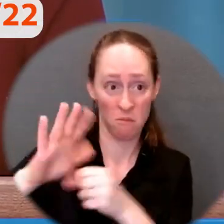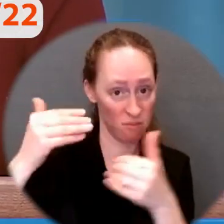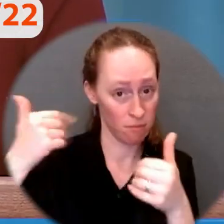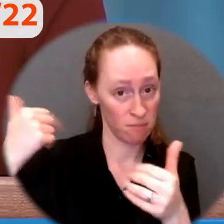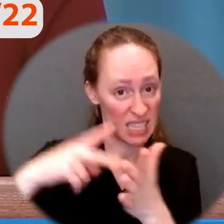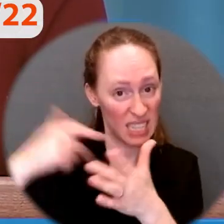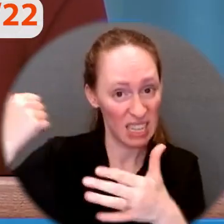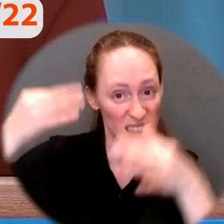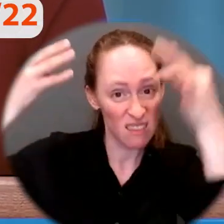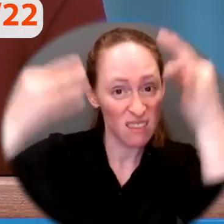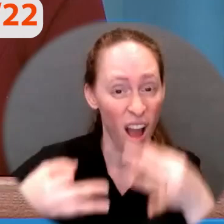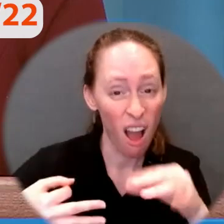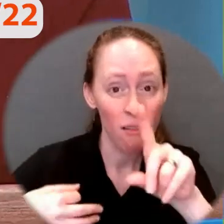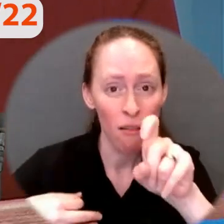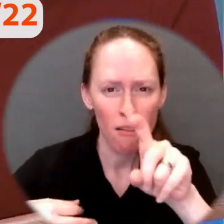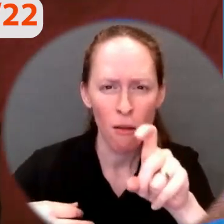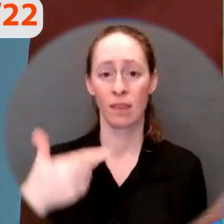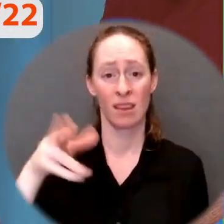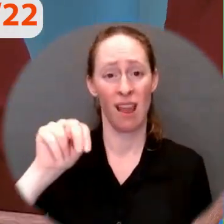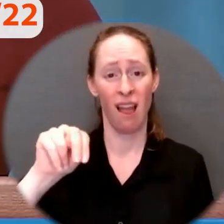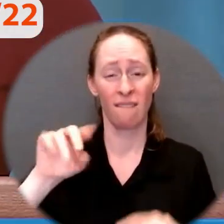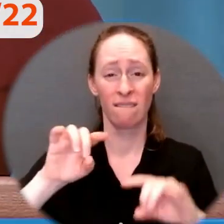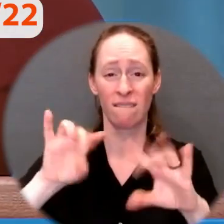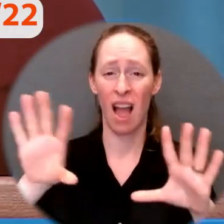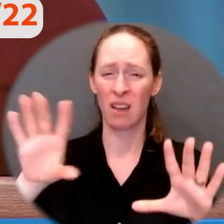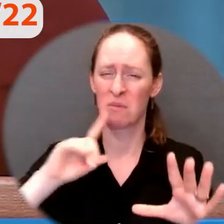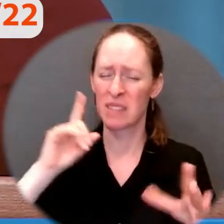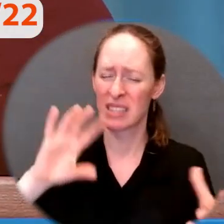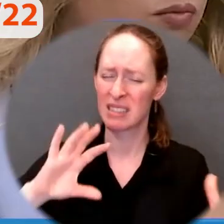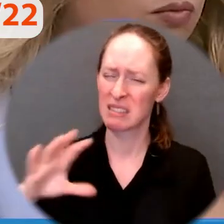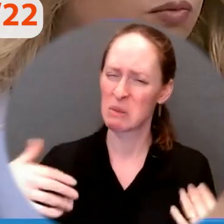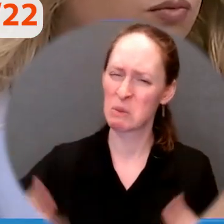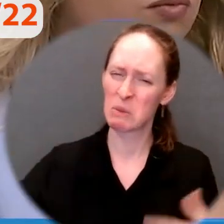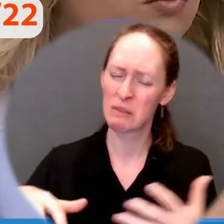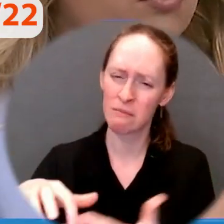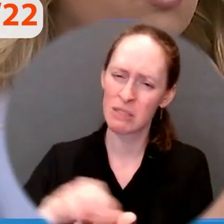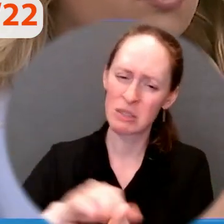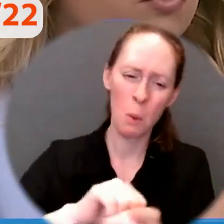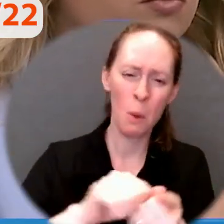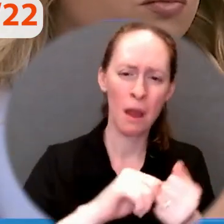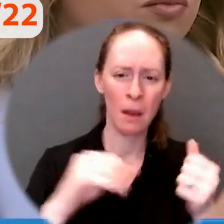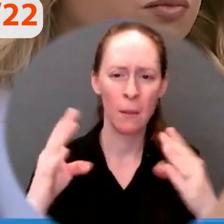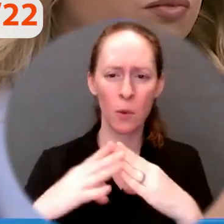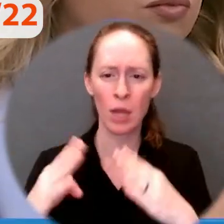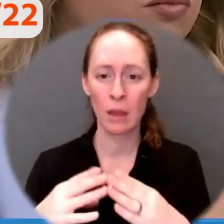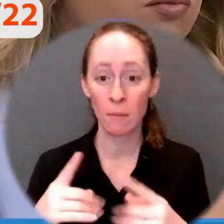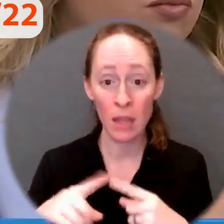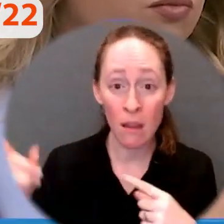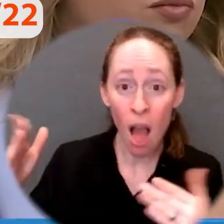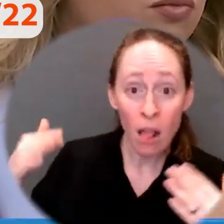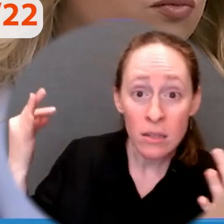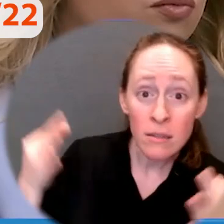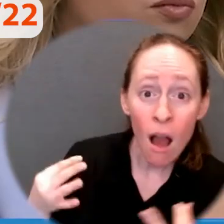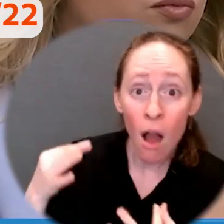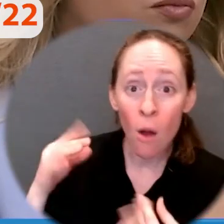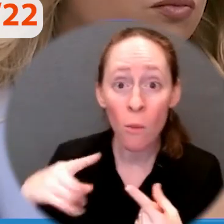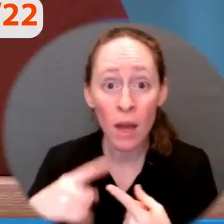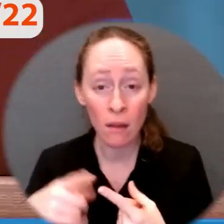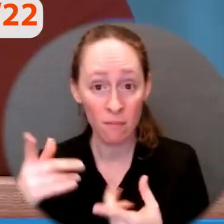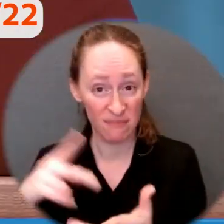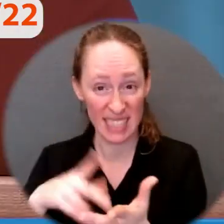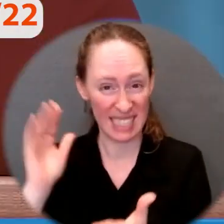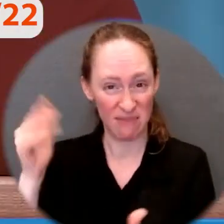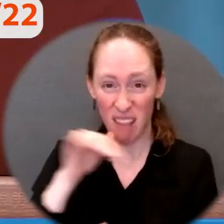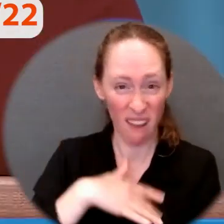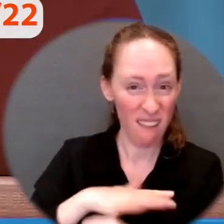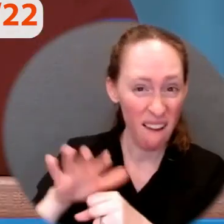can say is the president is committed doing to our communities. Expecting to make a determination on votes in the lame duck? Look, there's a